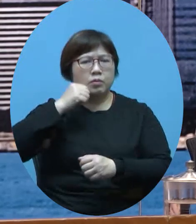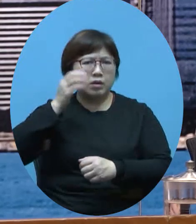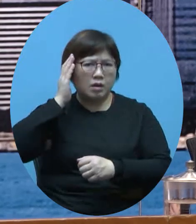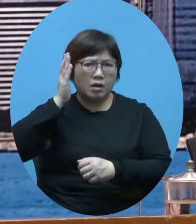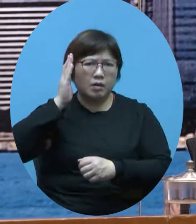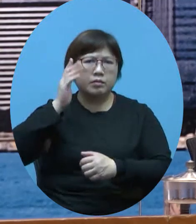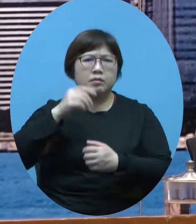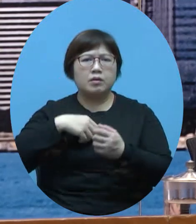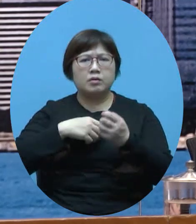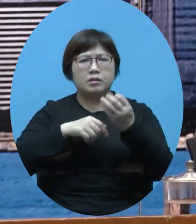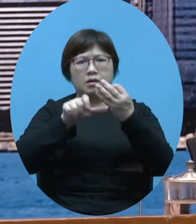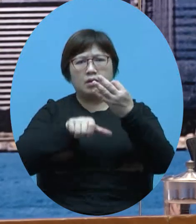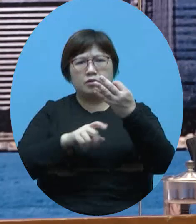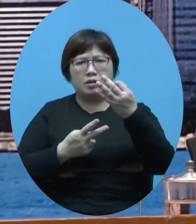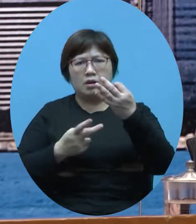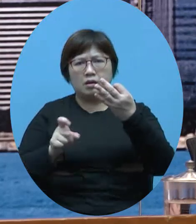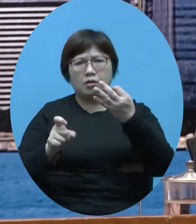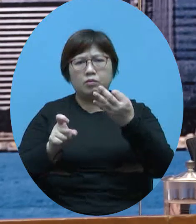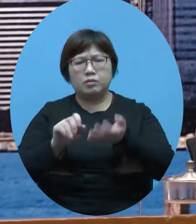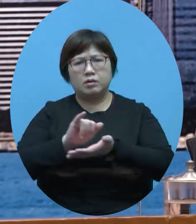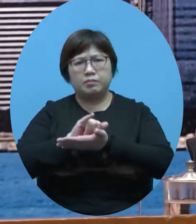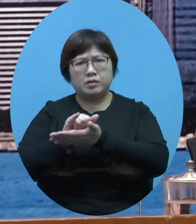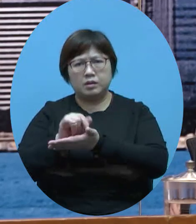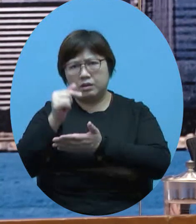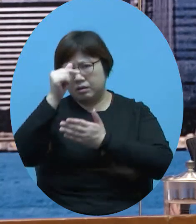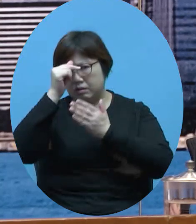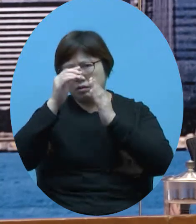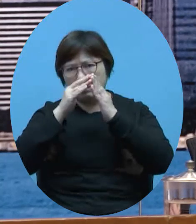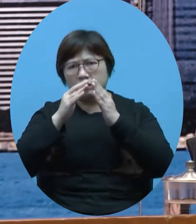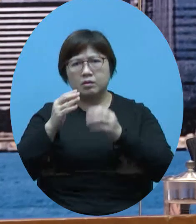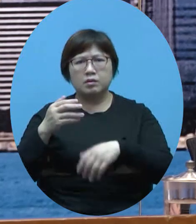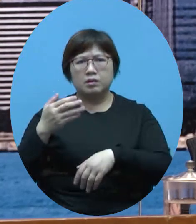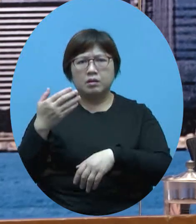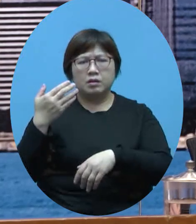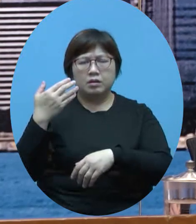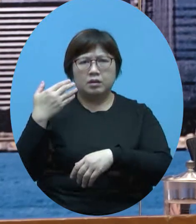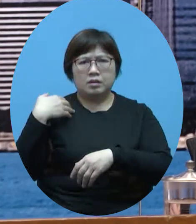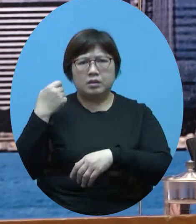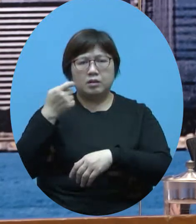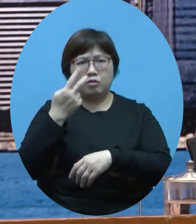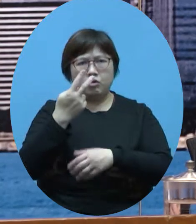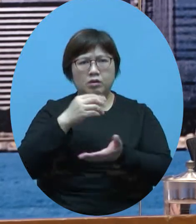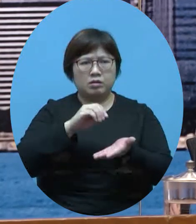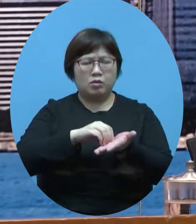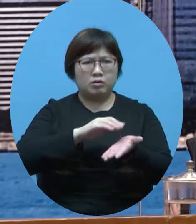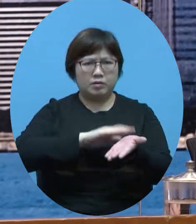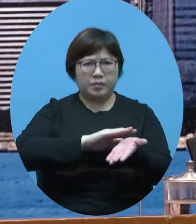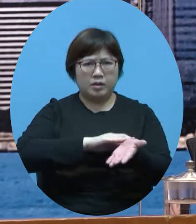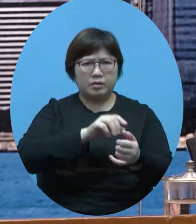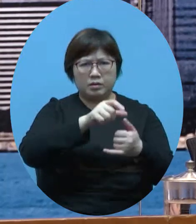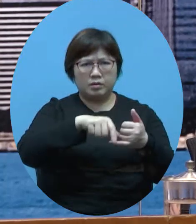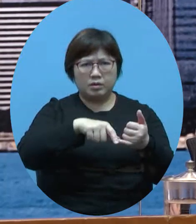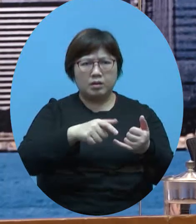March. That was after those two confirmed cases have been transferred out. We still